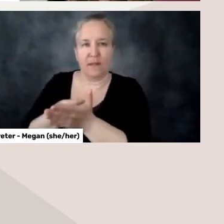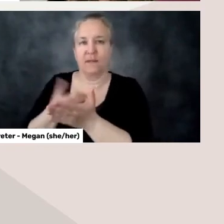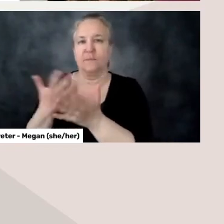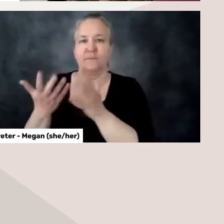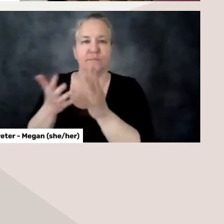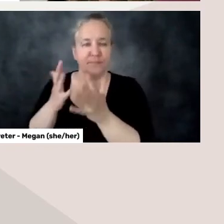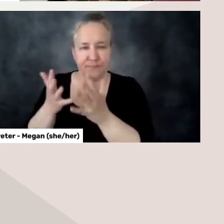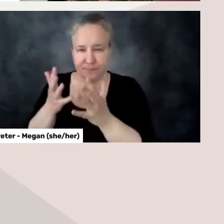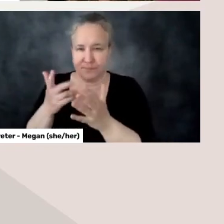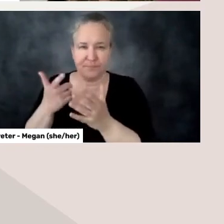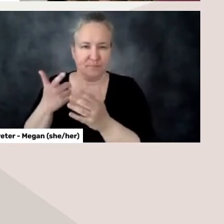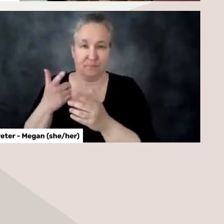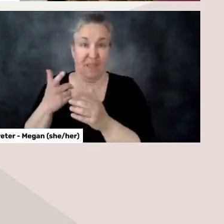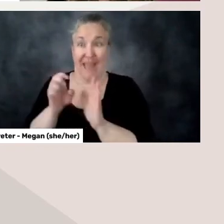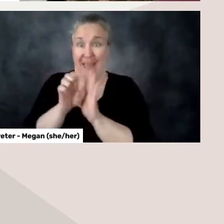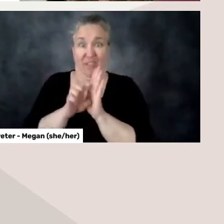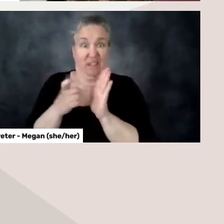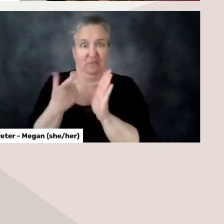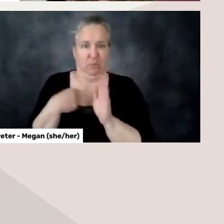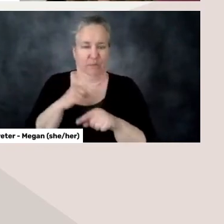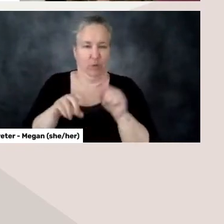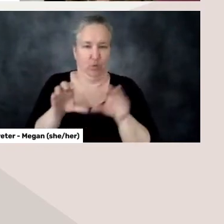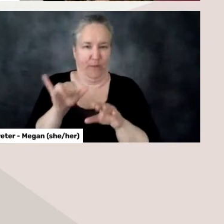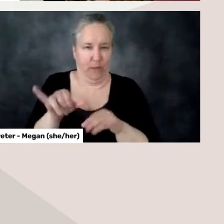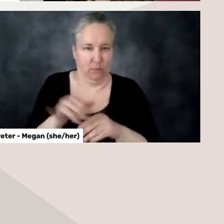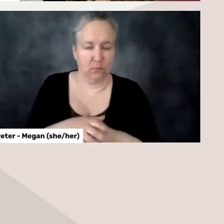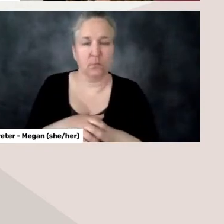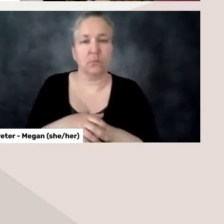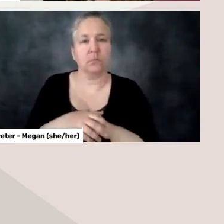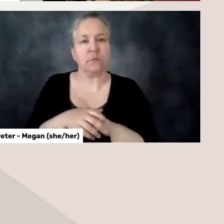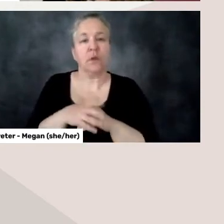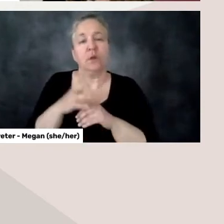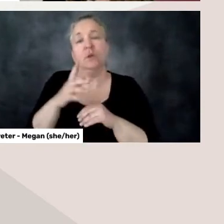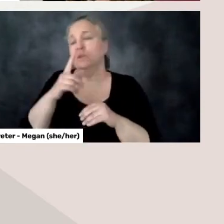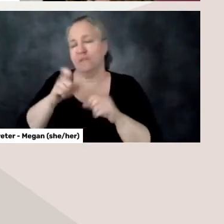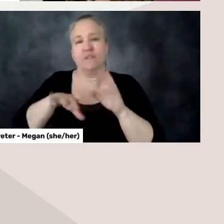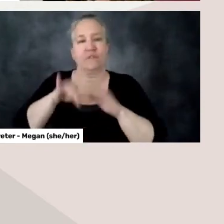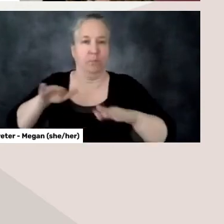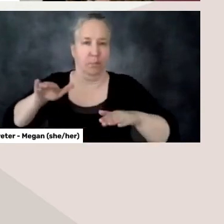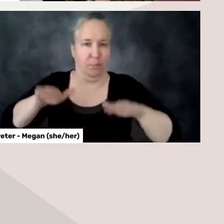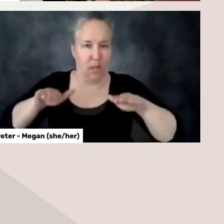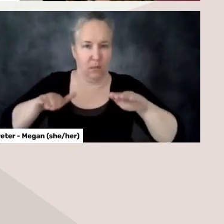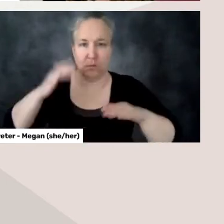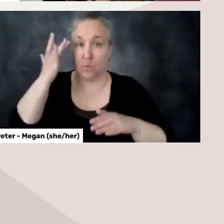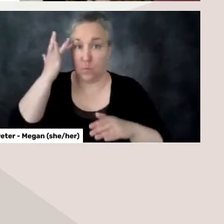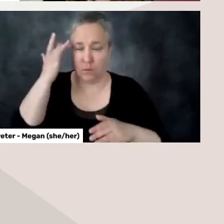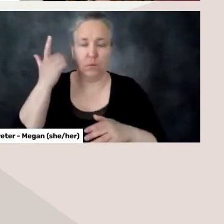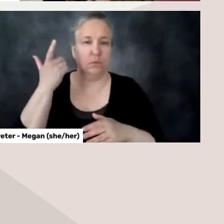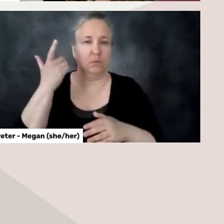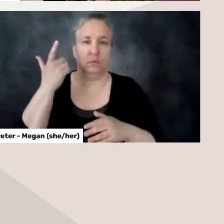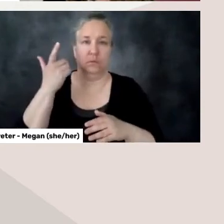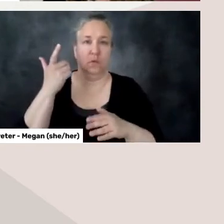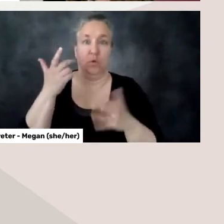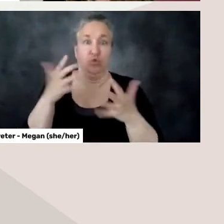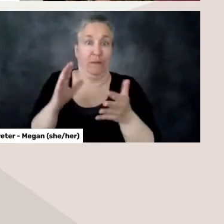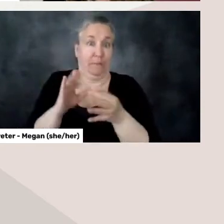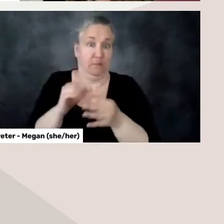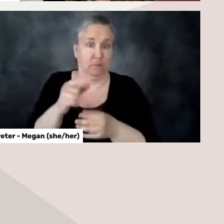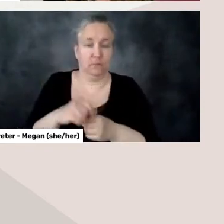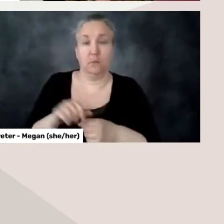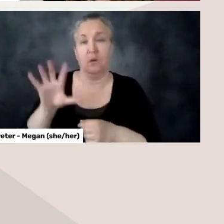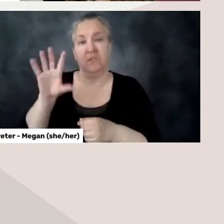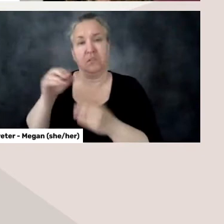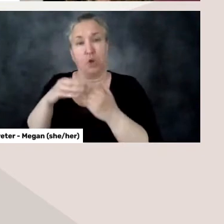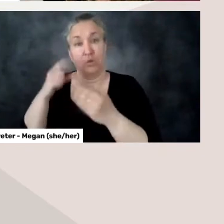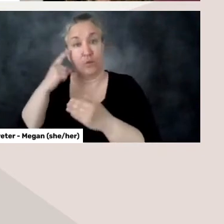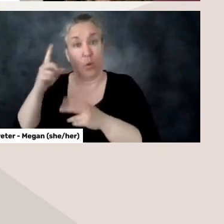that. We cannot do that ethically. But it is a fine balance because, as Sheila mentioned, $15 for one person is